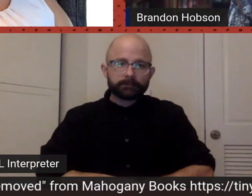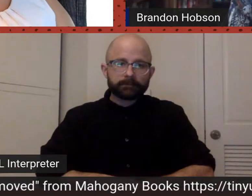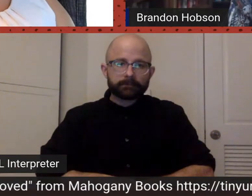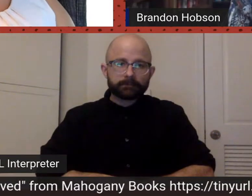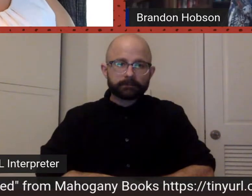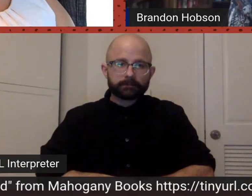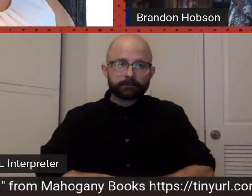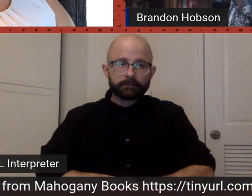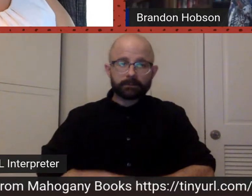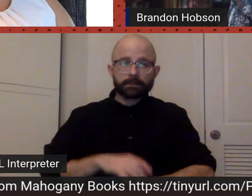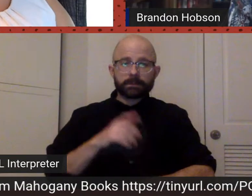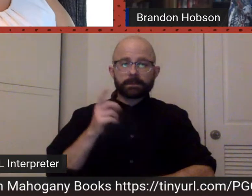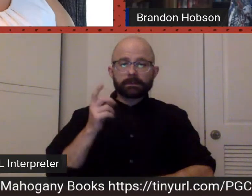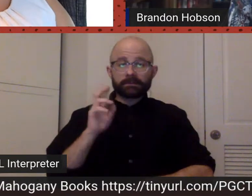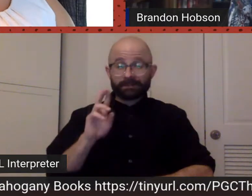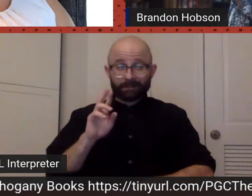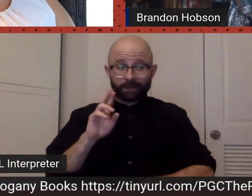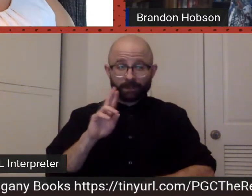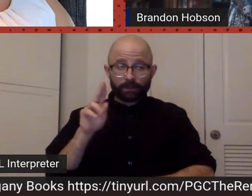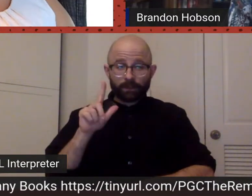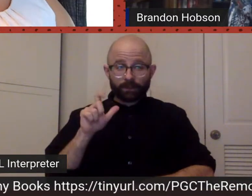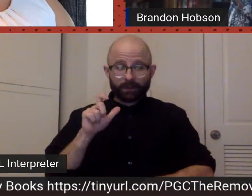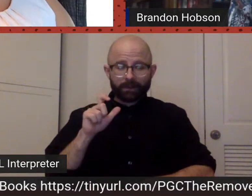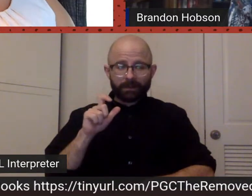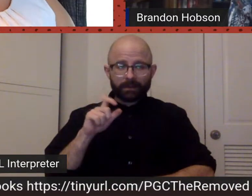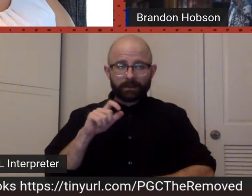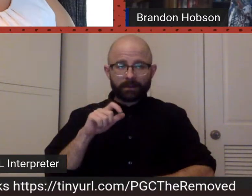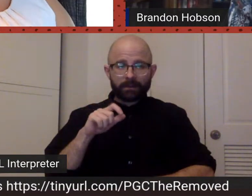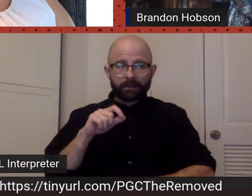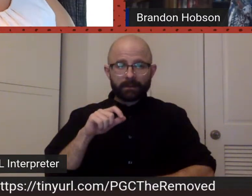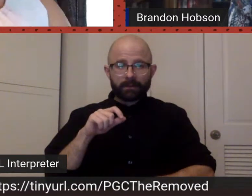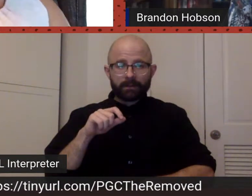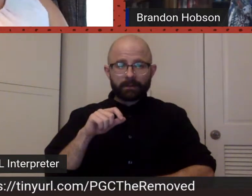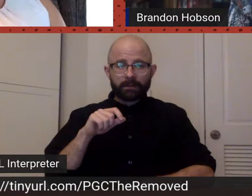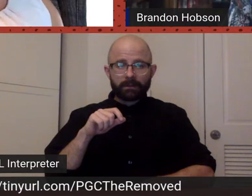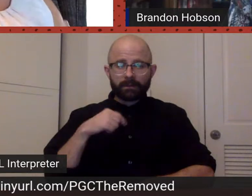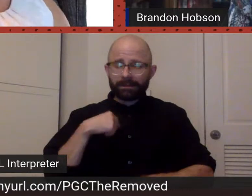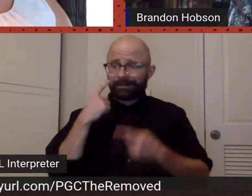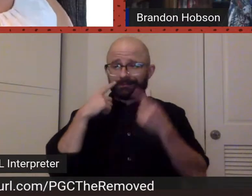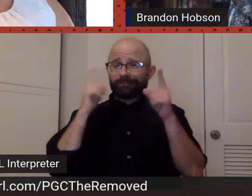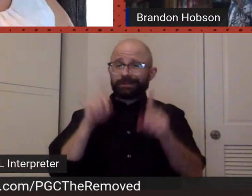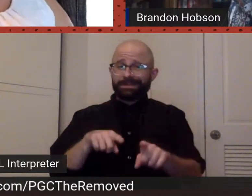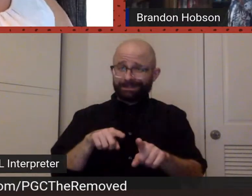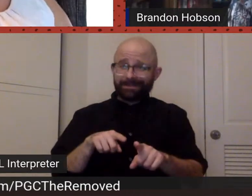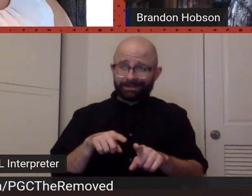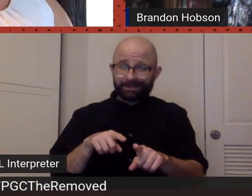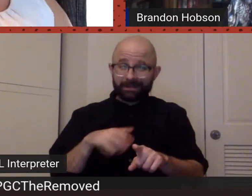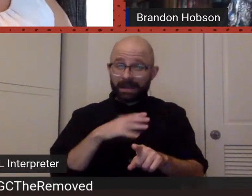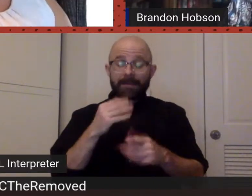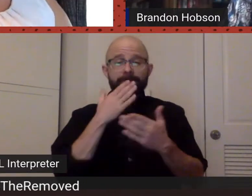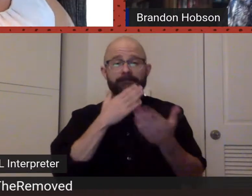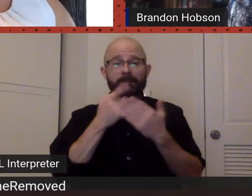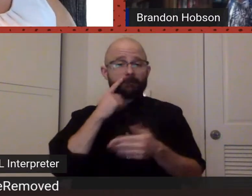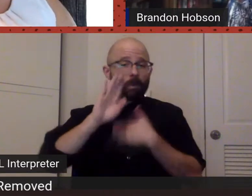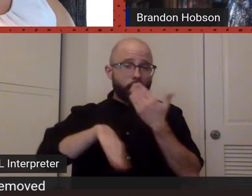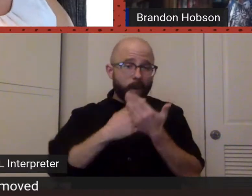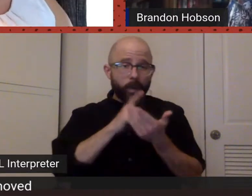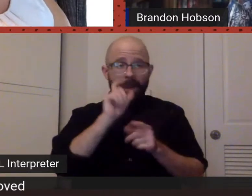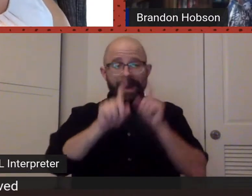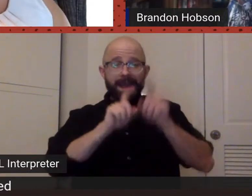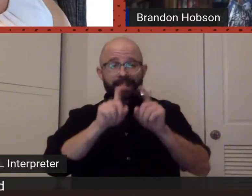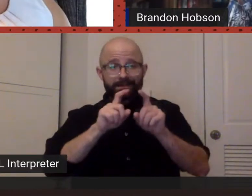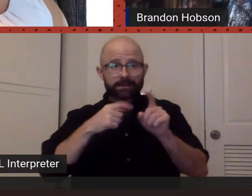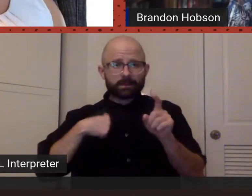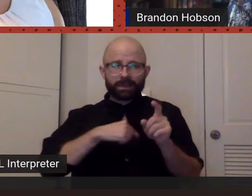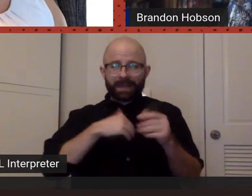Well, I couldn't agree more. I want to second that sentiment and thank all who wrote in. We have